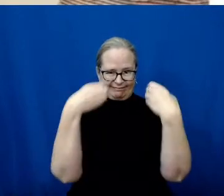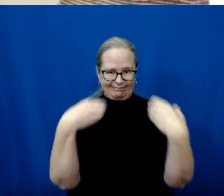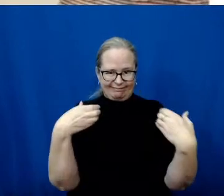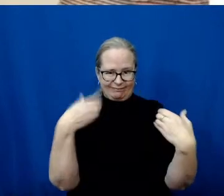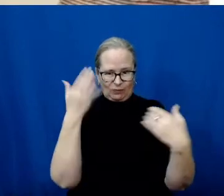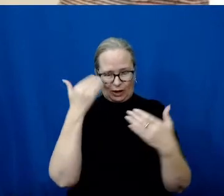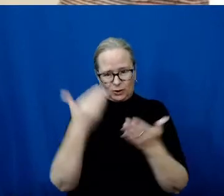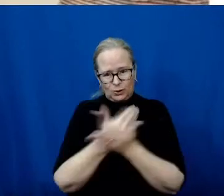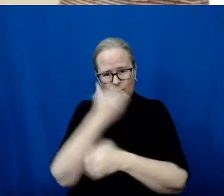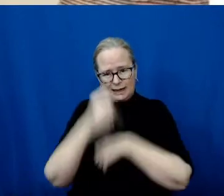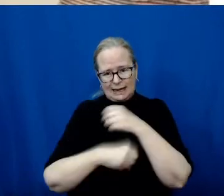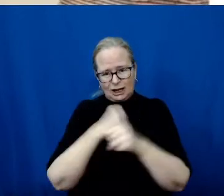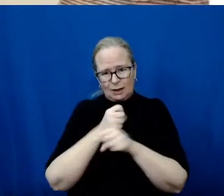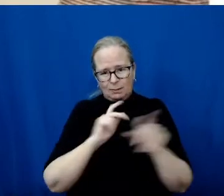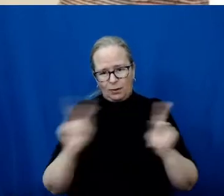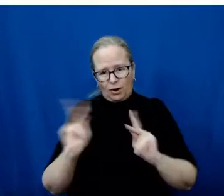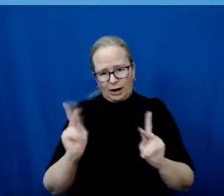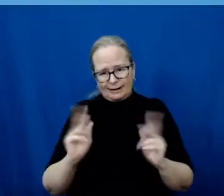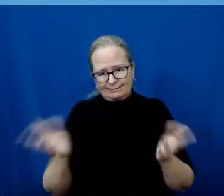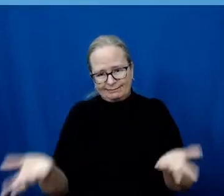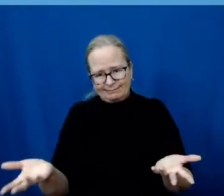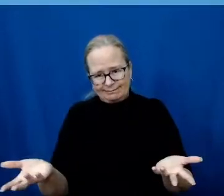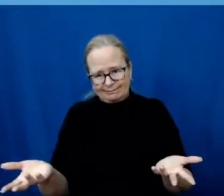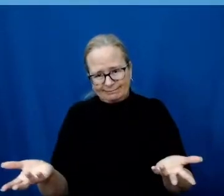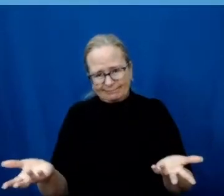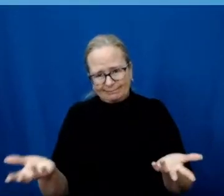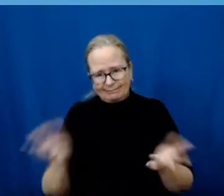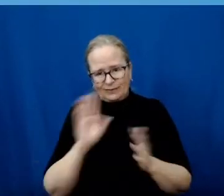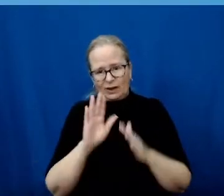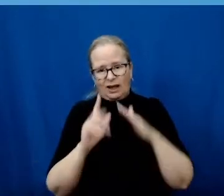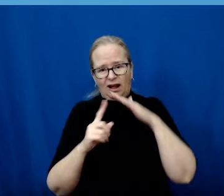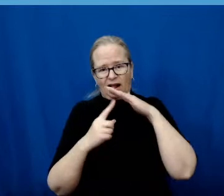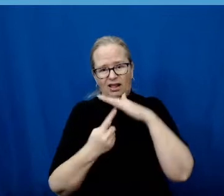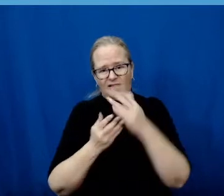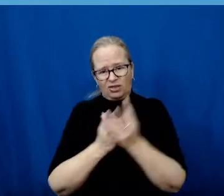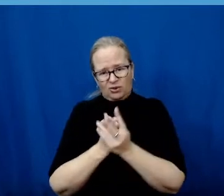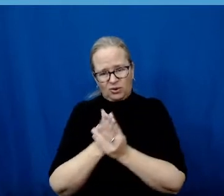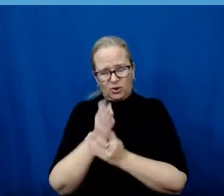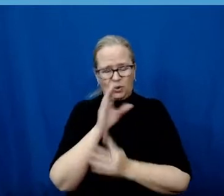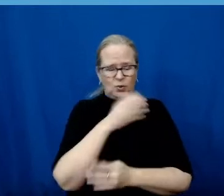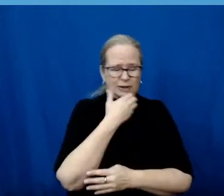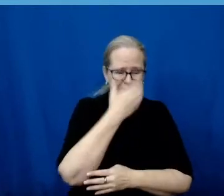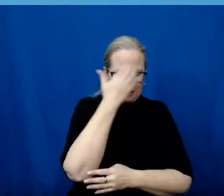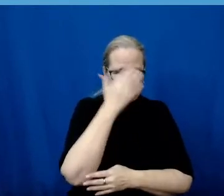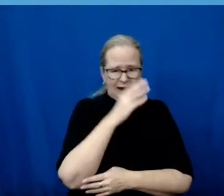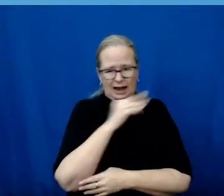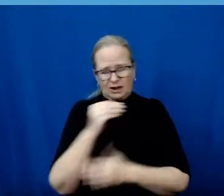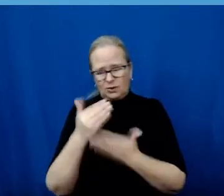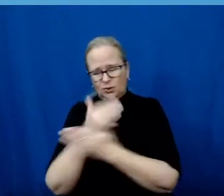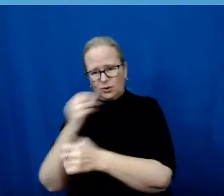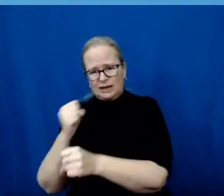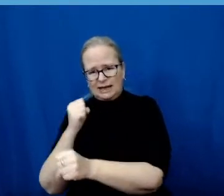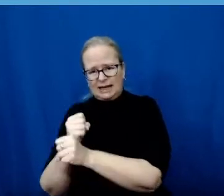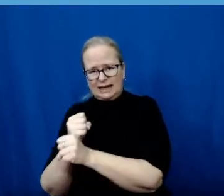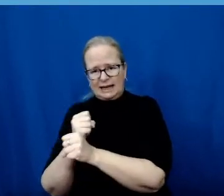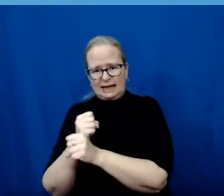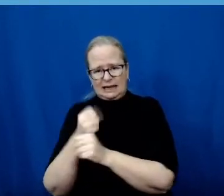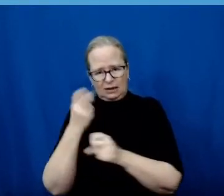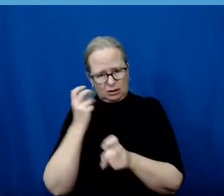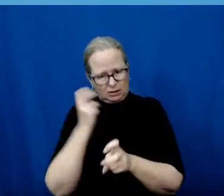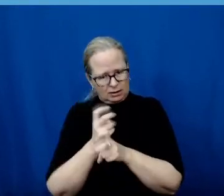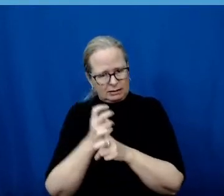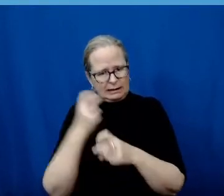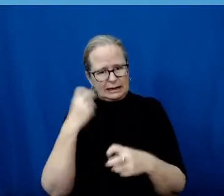it was a bit of a trip. But happy to answer any more questions, and a shout out to Robert and Amanda